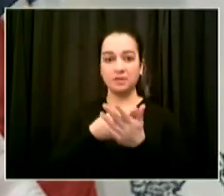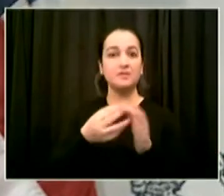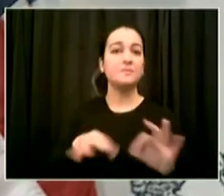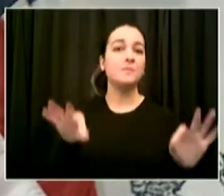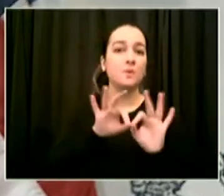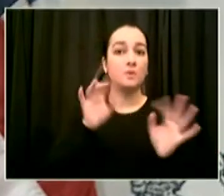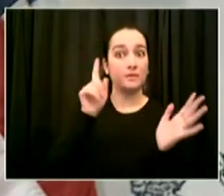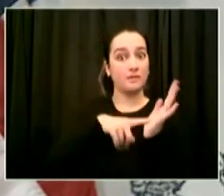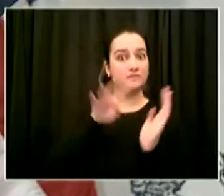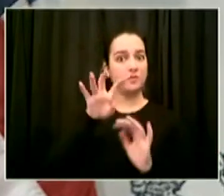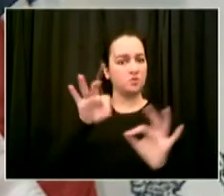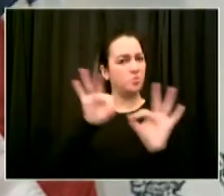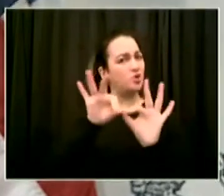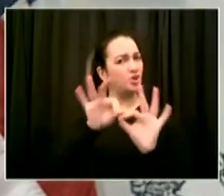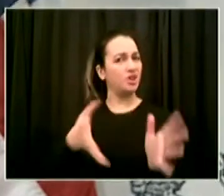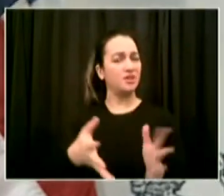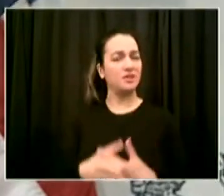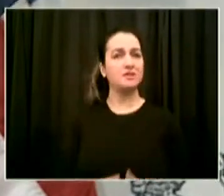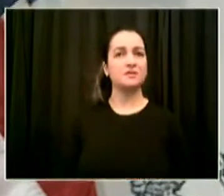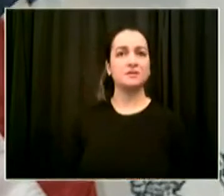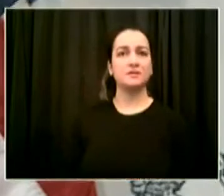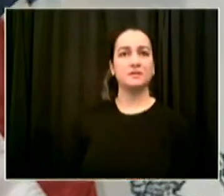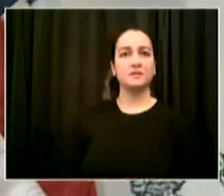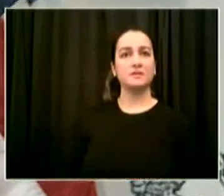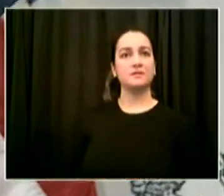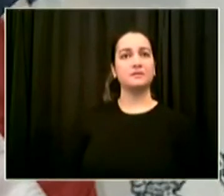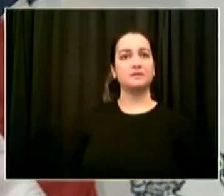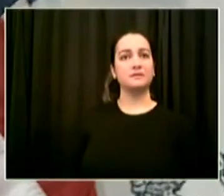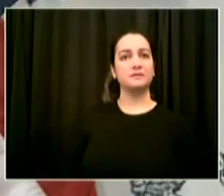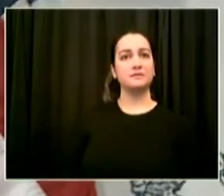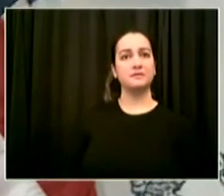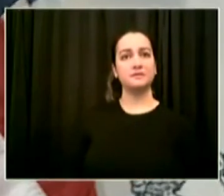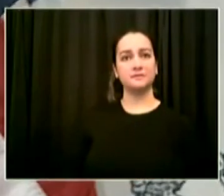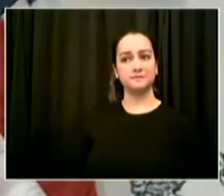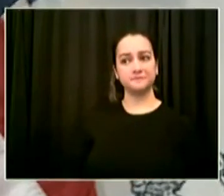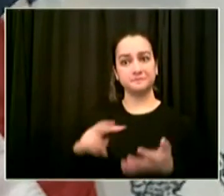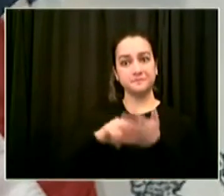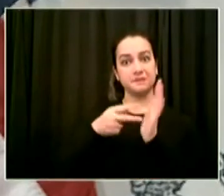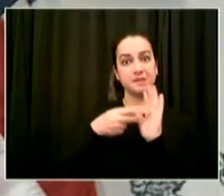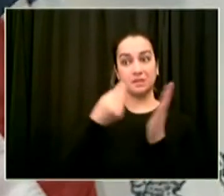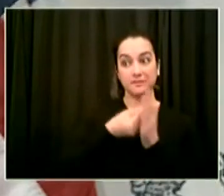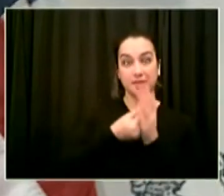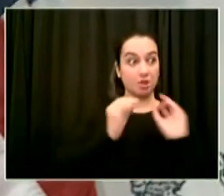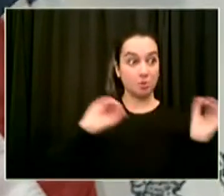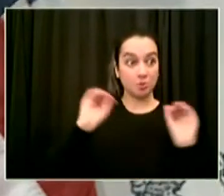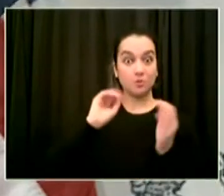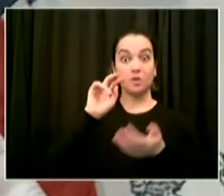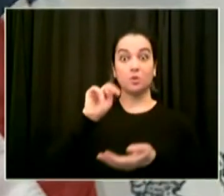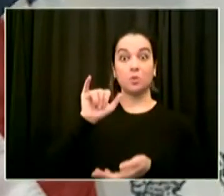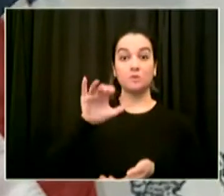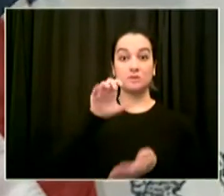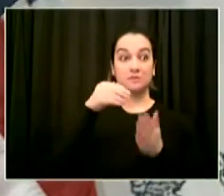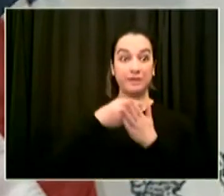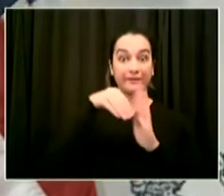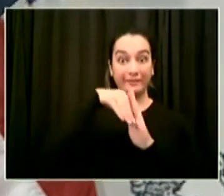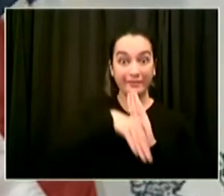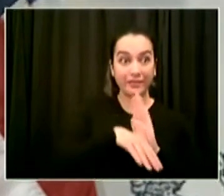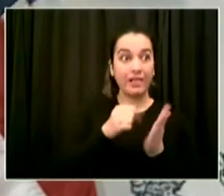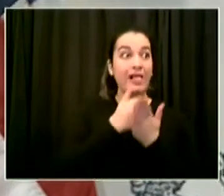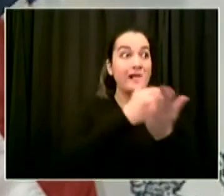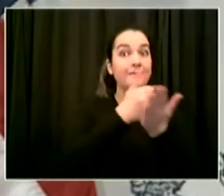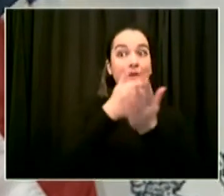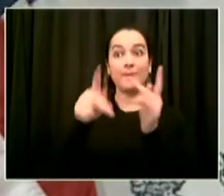the city is doing all the things that we need to do, opening our schools up strong in September, making the city cleaner and safer, all the